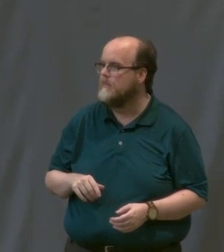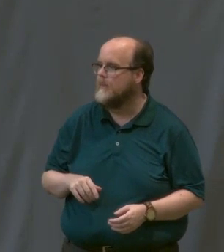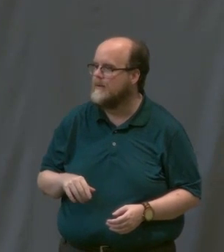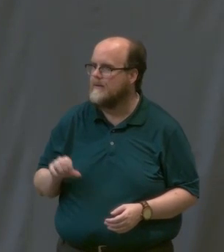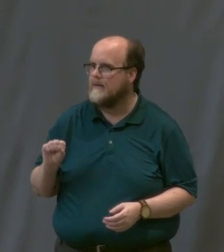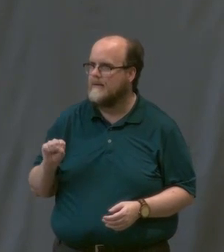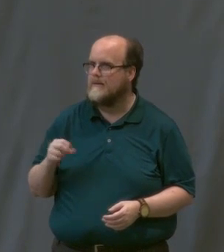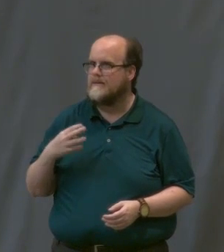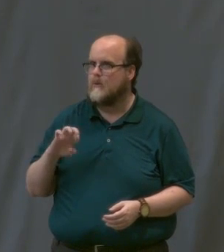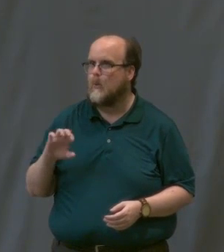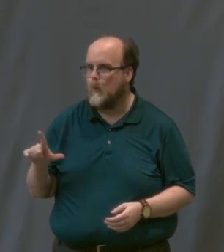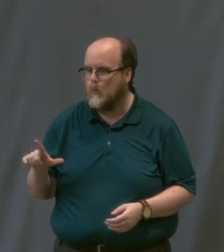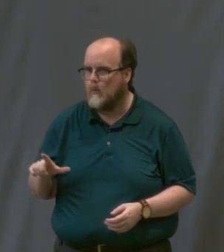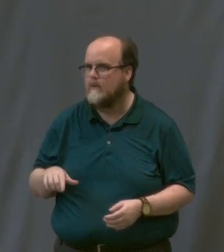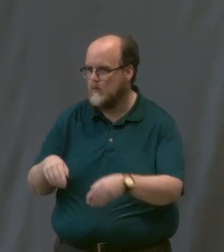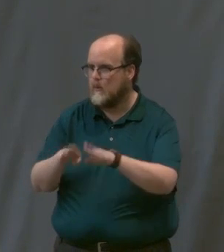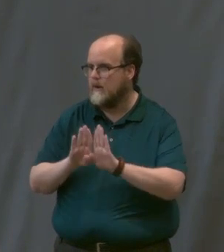Sheol, wait.